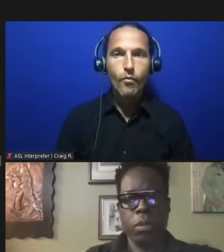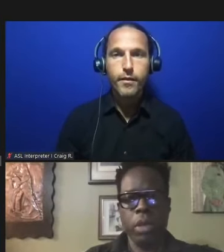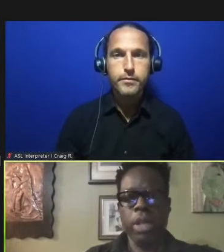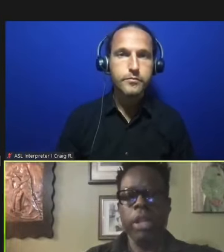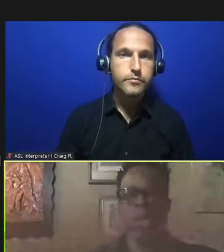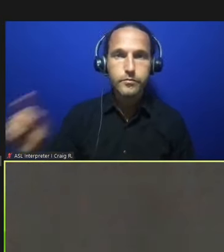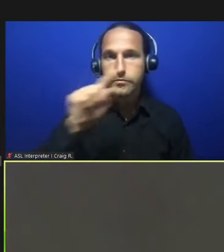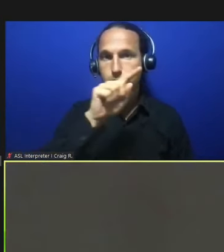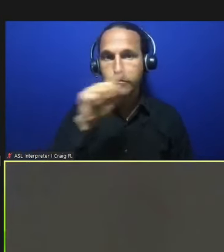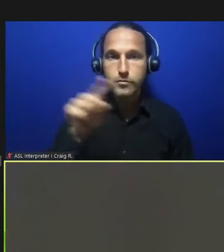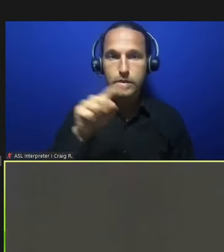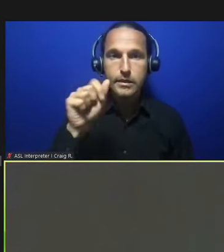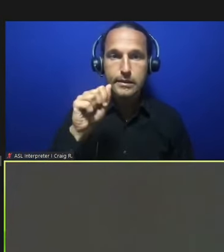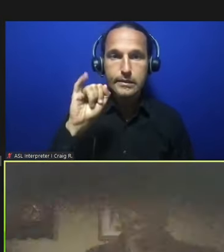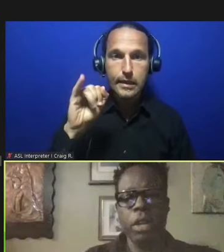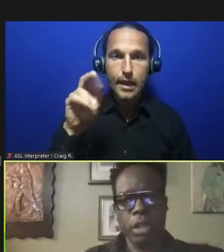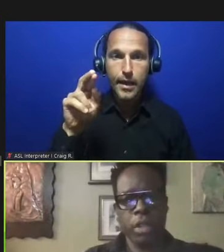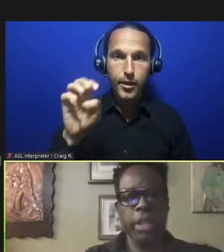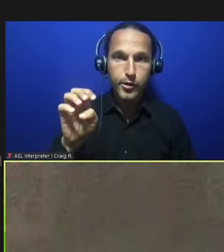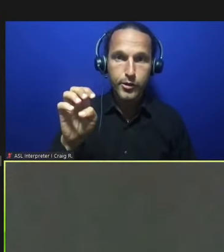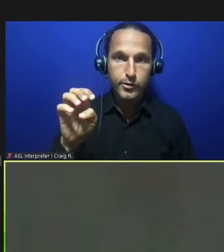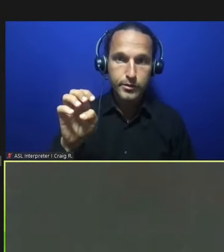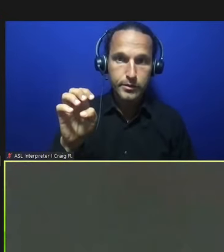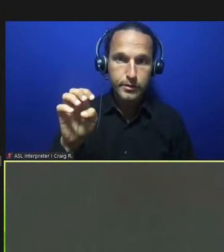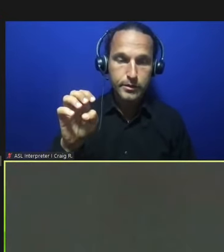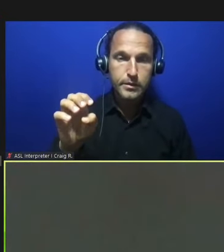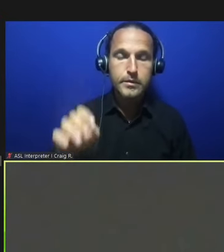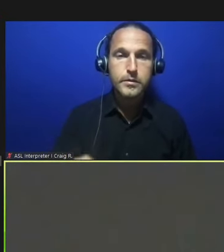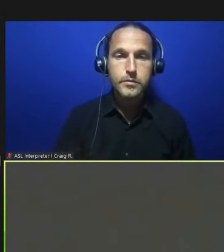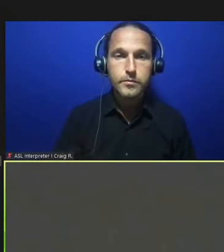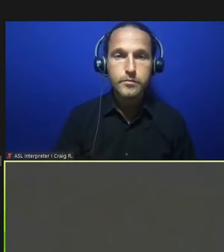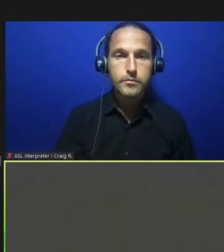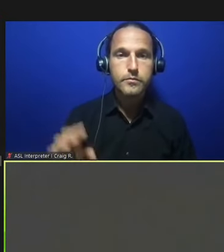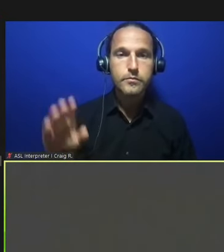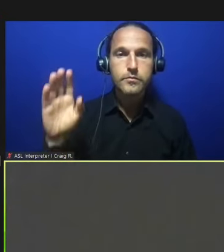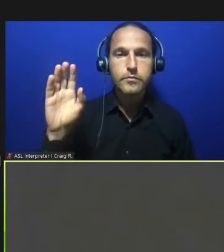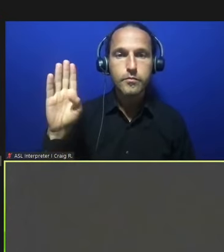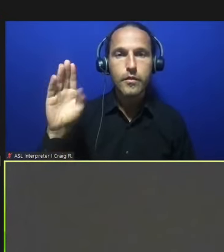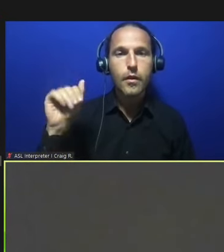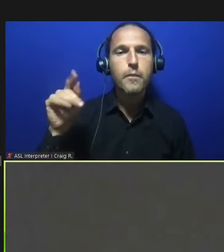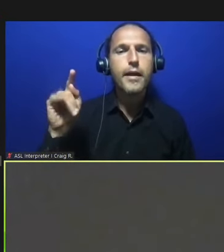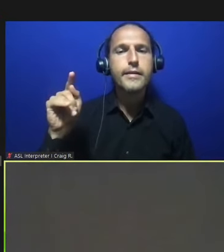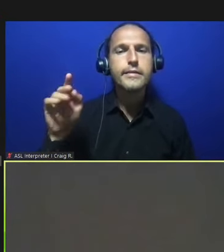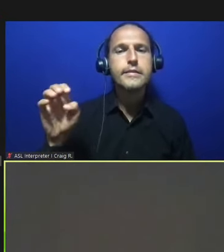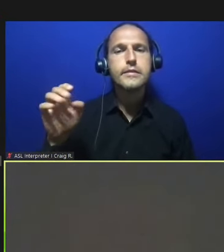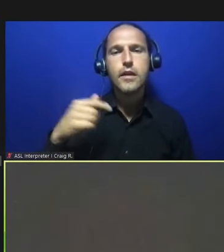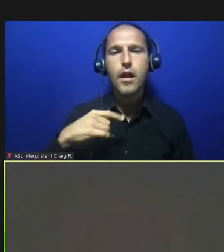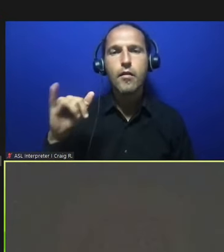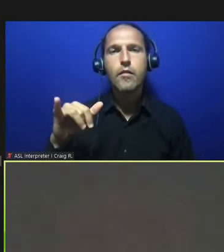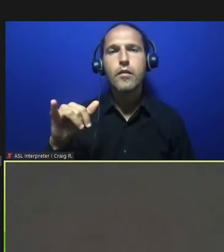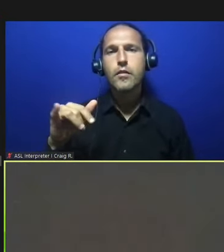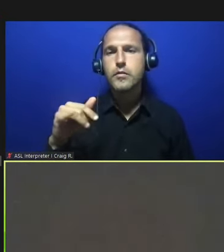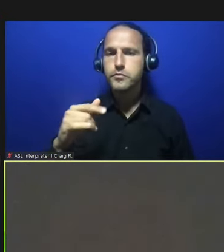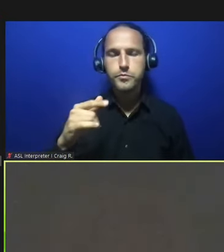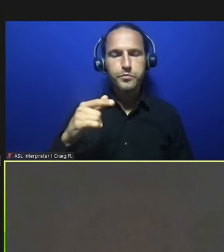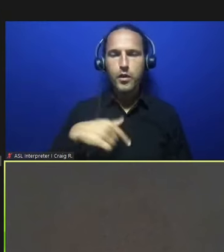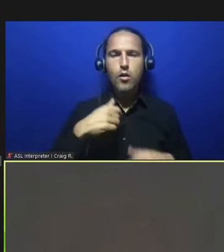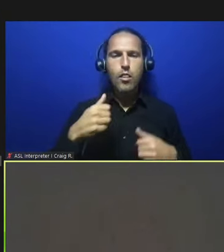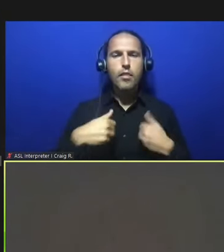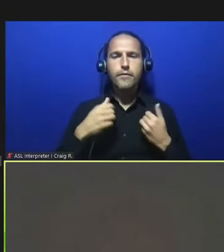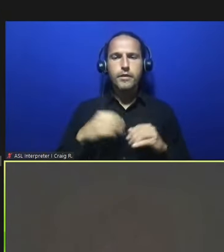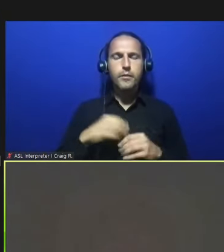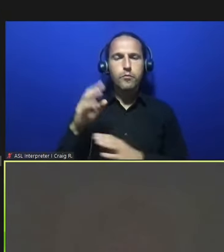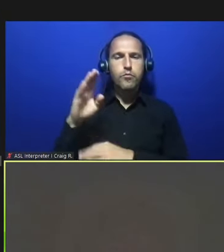There. Hello, I'm here. Yep. Yes, this is Zaire Baptiste. I'm a lifelong resident of Brooklyn. And first, I would